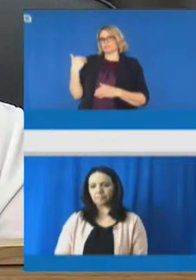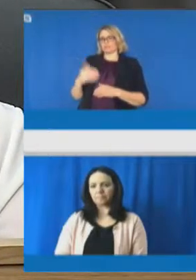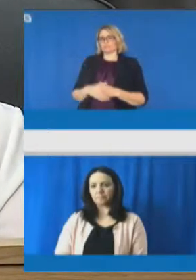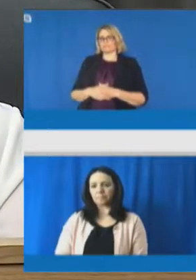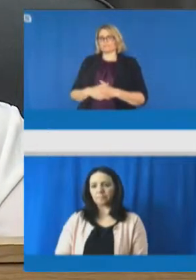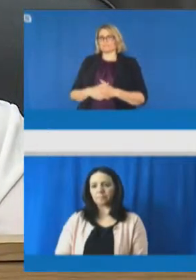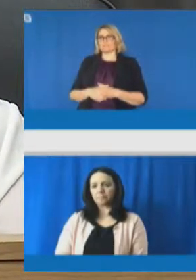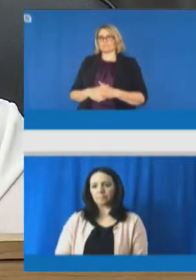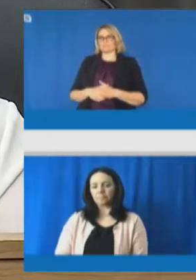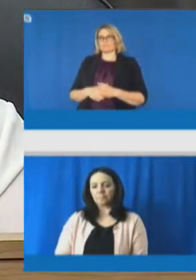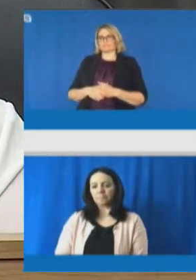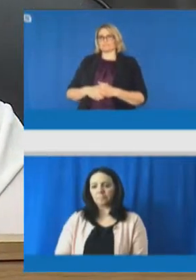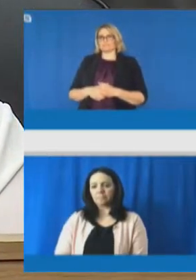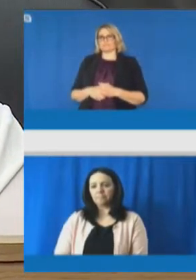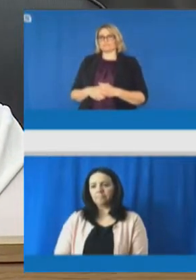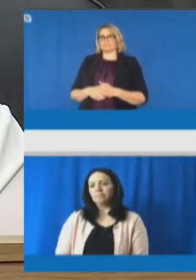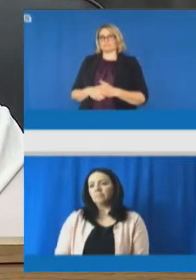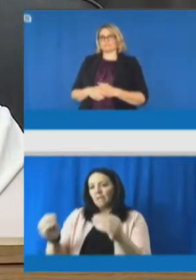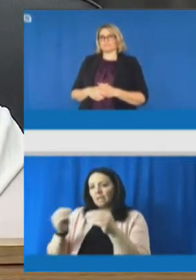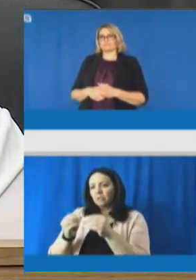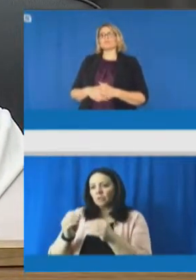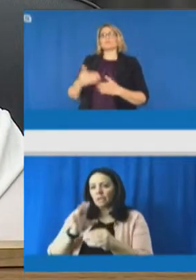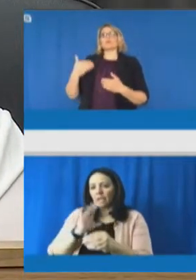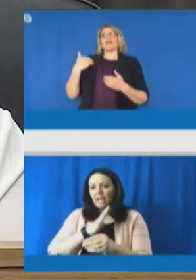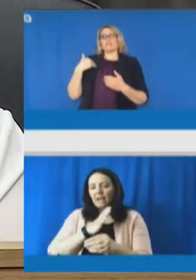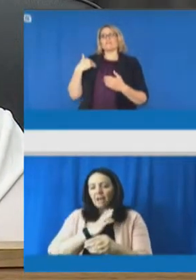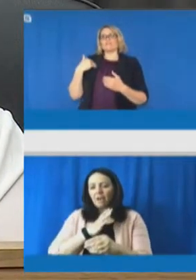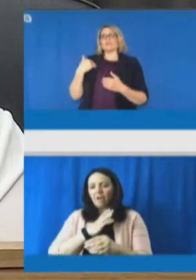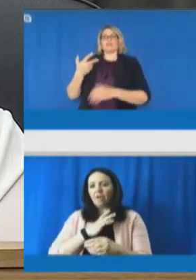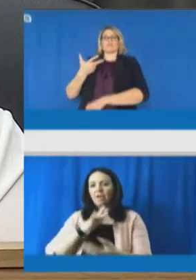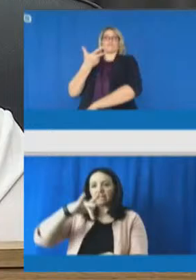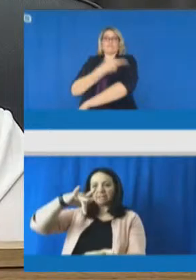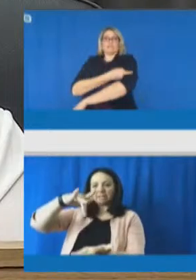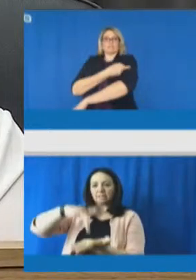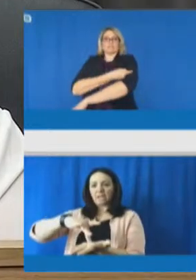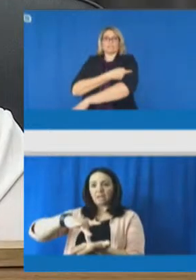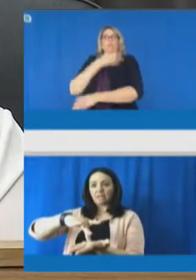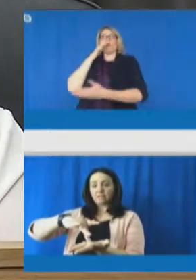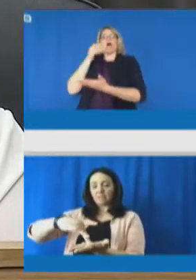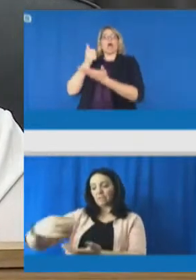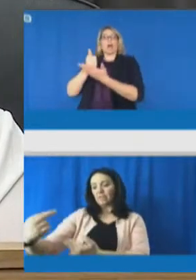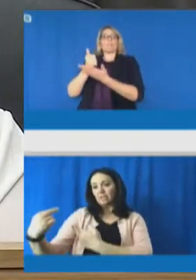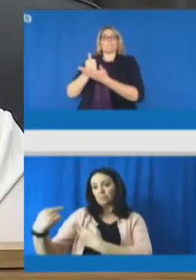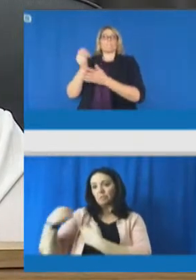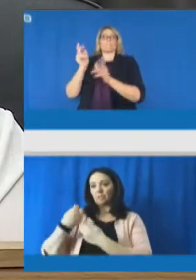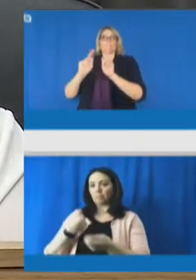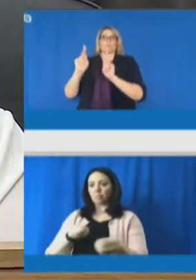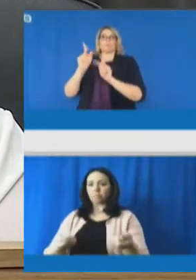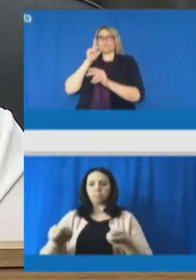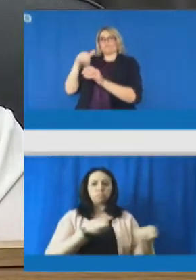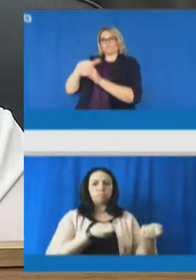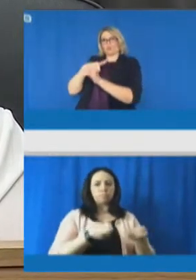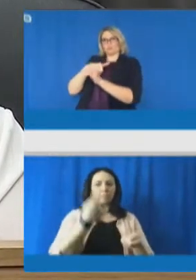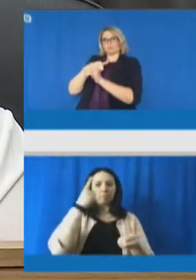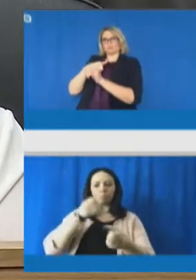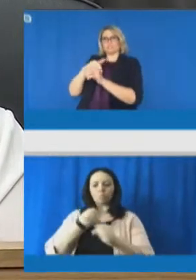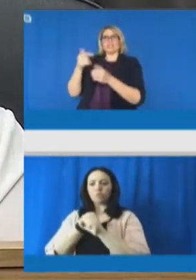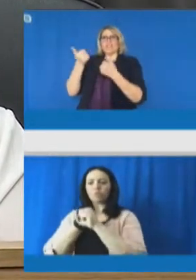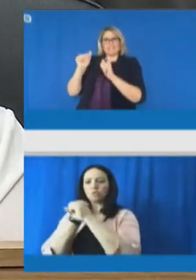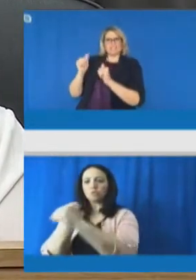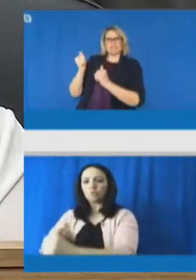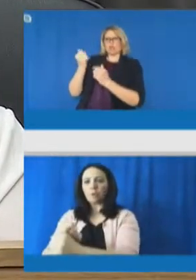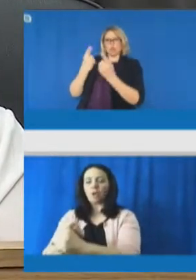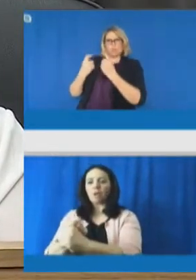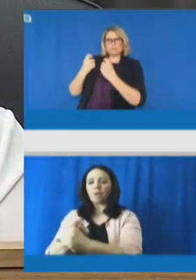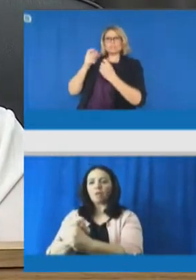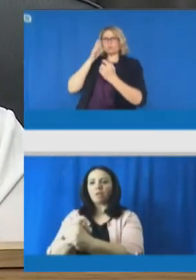would have patient records that they're going to be dealing with their drugs alone can tell them what many chronic conditions could be.